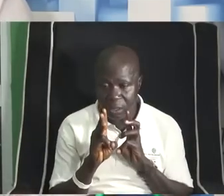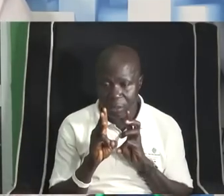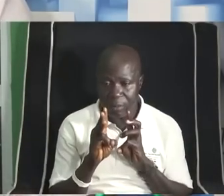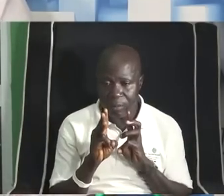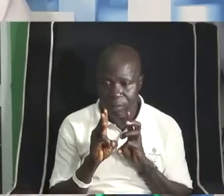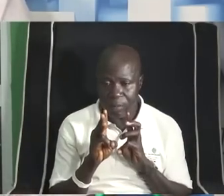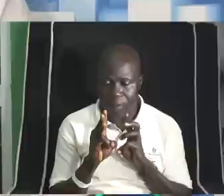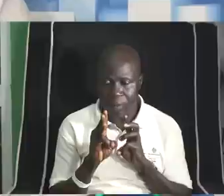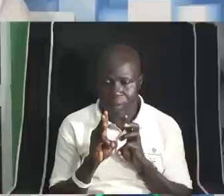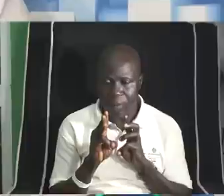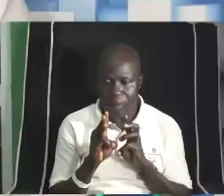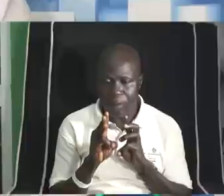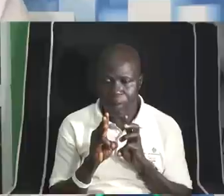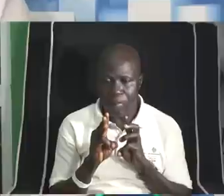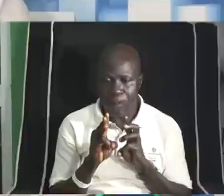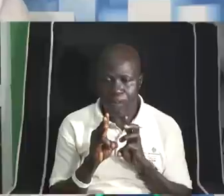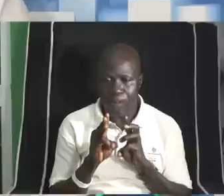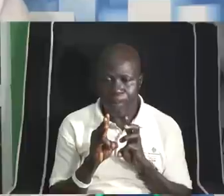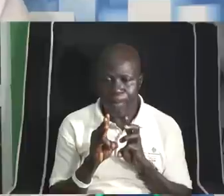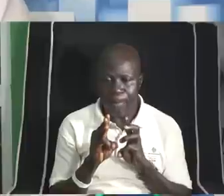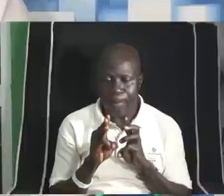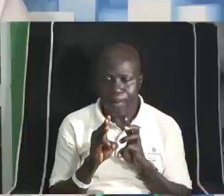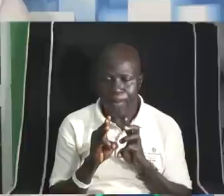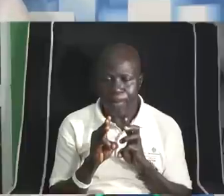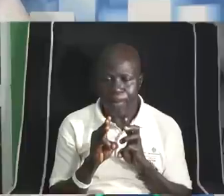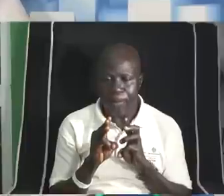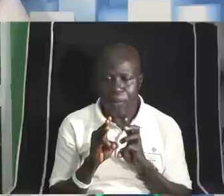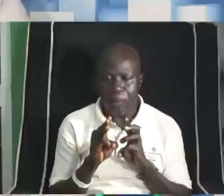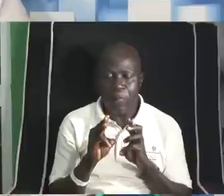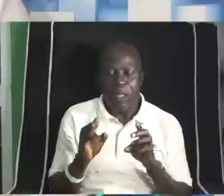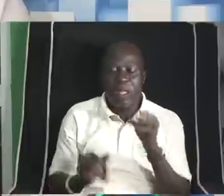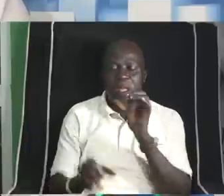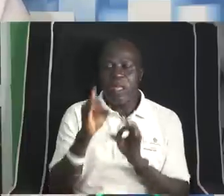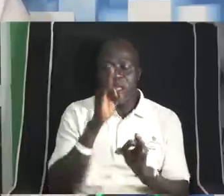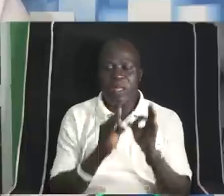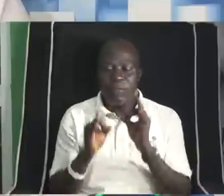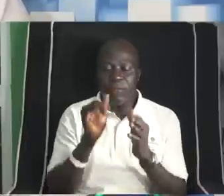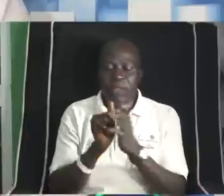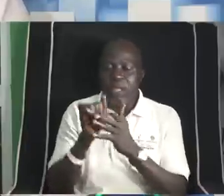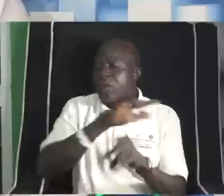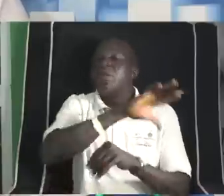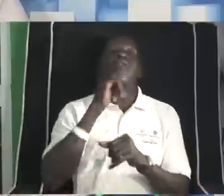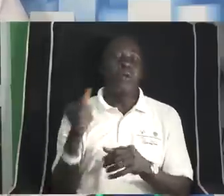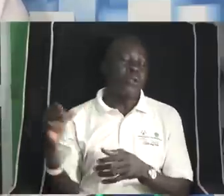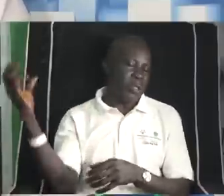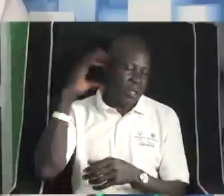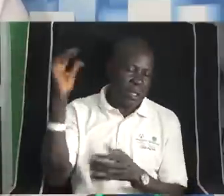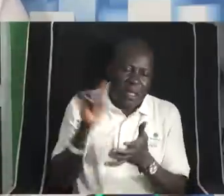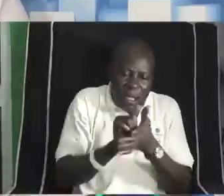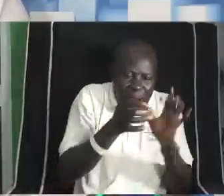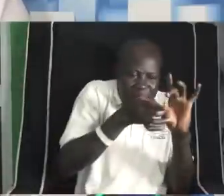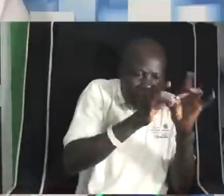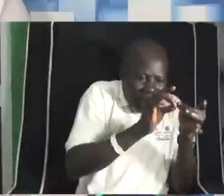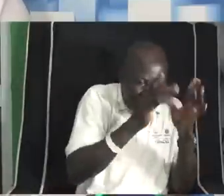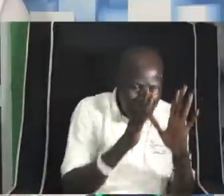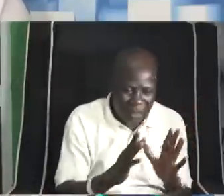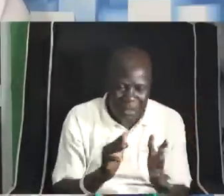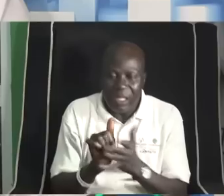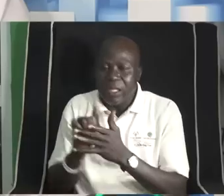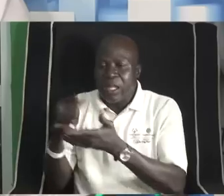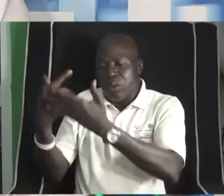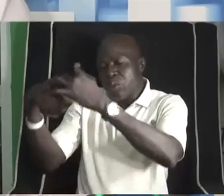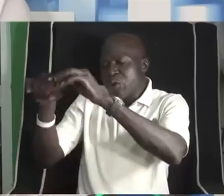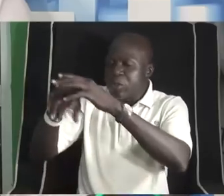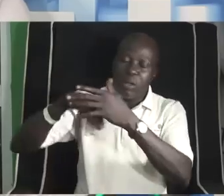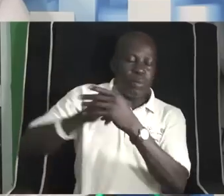my one come back to a ah if you have not even heard the interpretation, you too will hear it and will bust